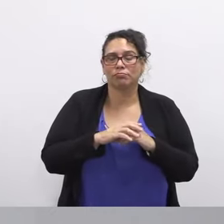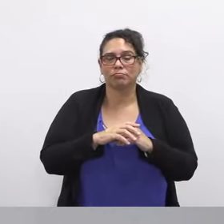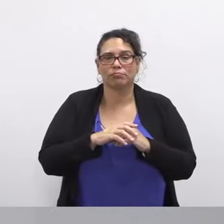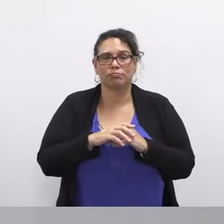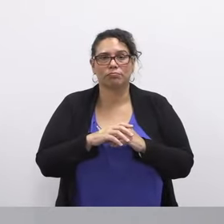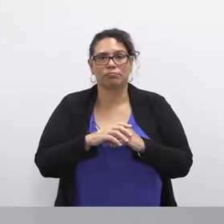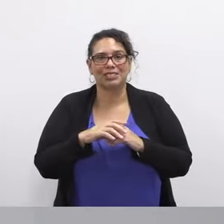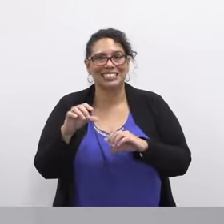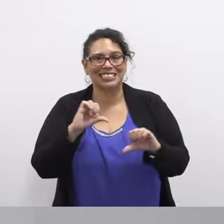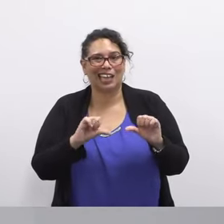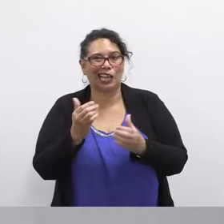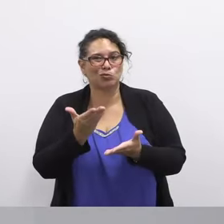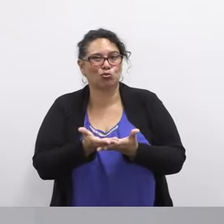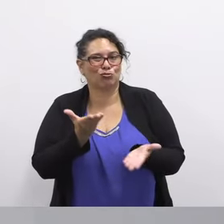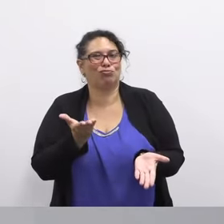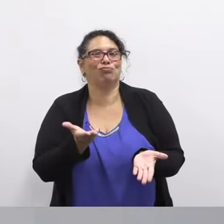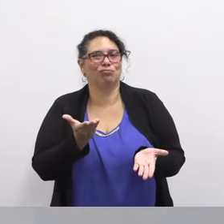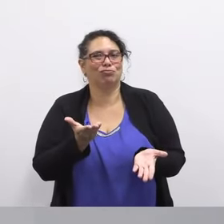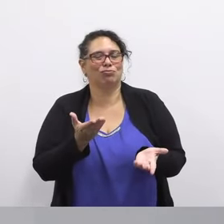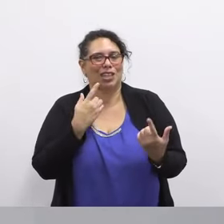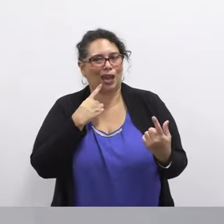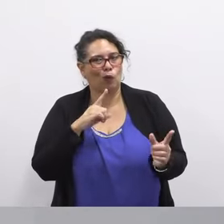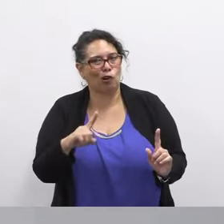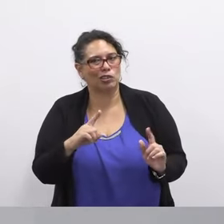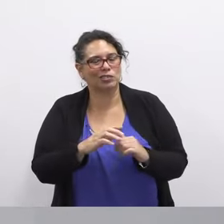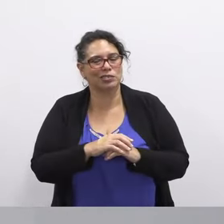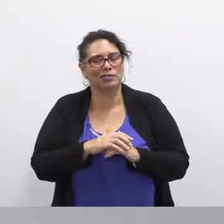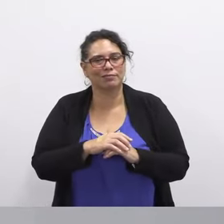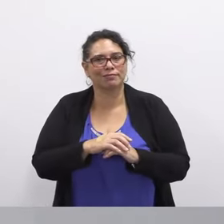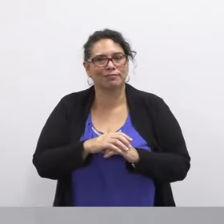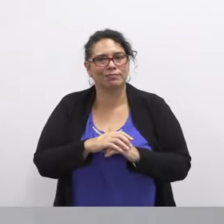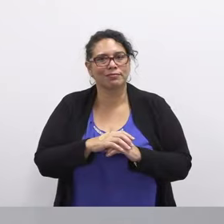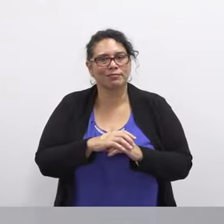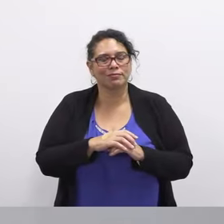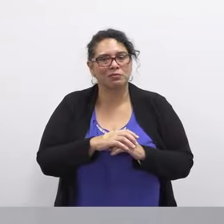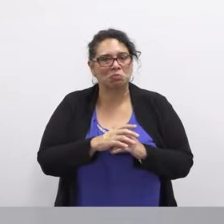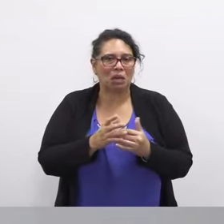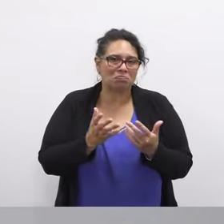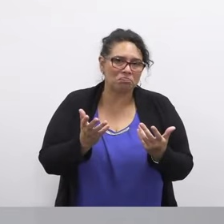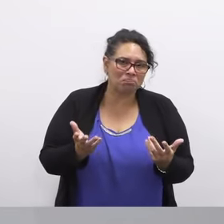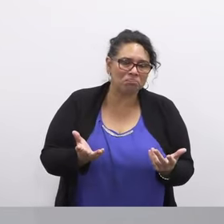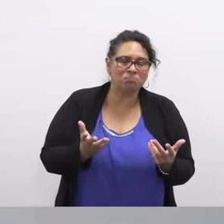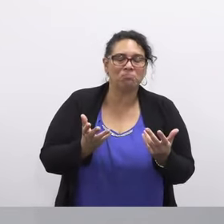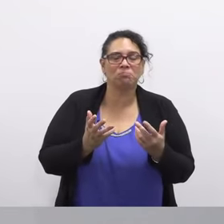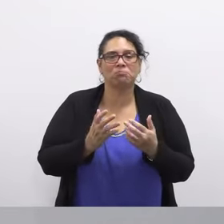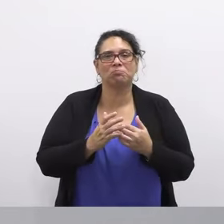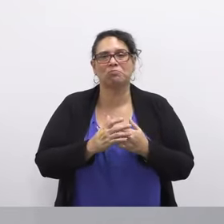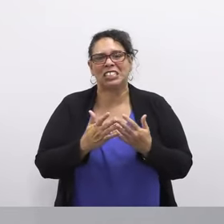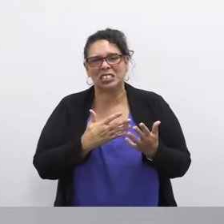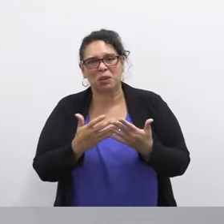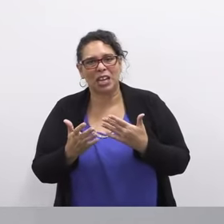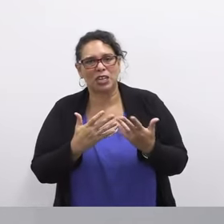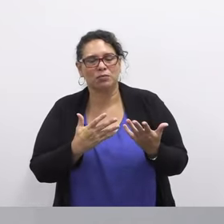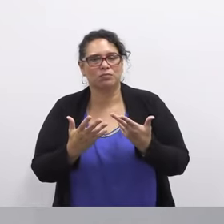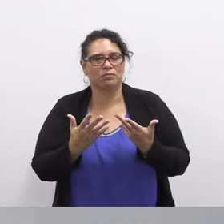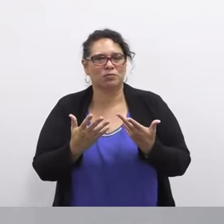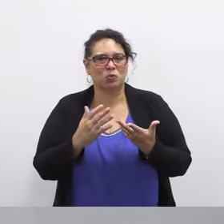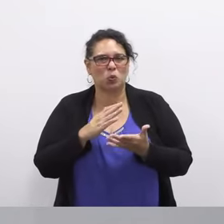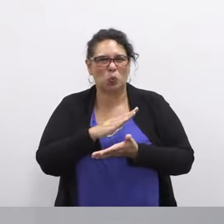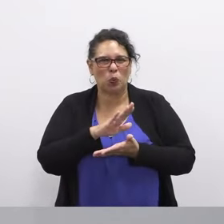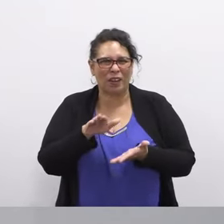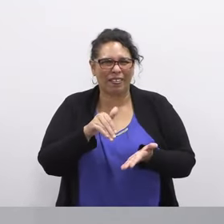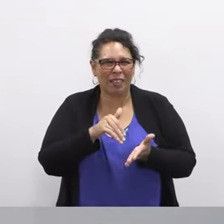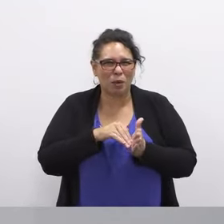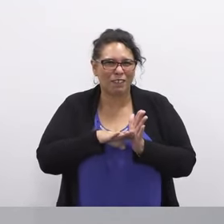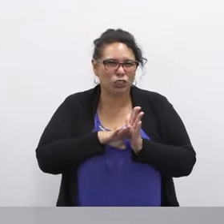The science proves that they work. But in spite of that, we are in the middle of a surge